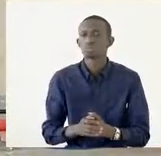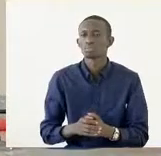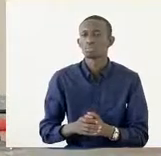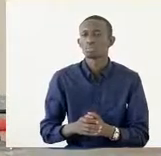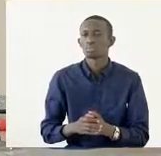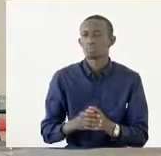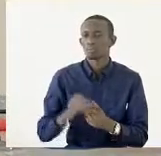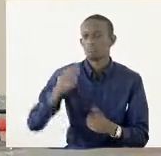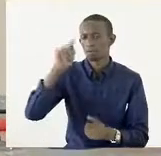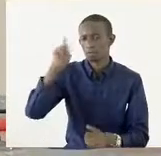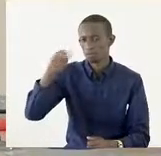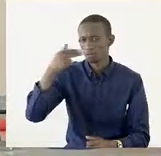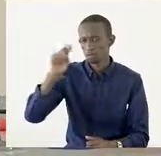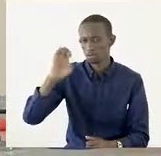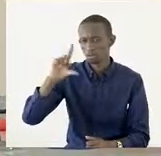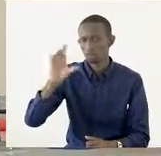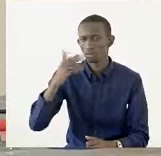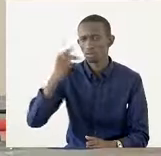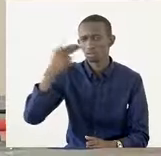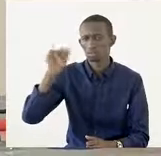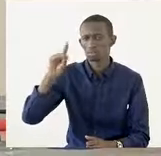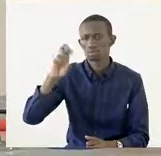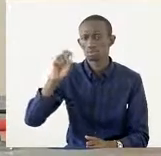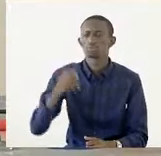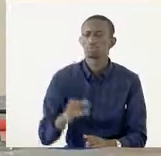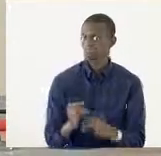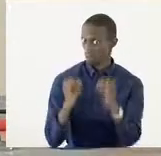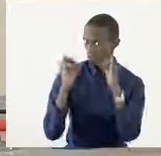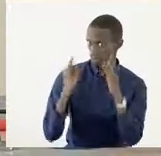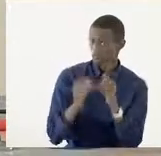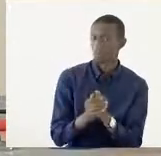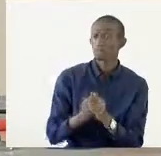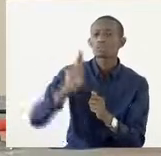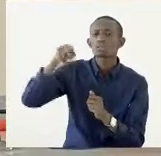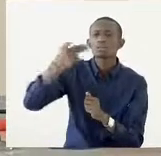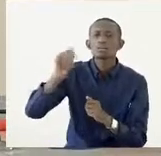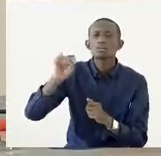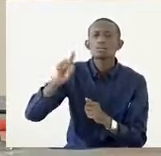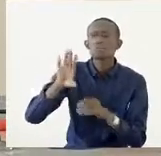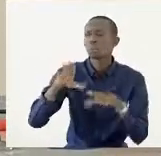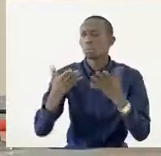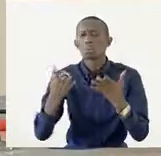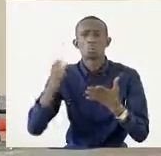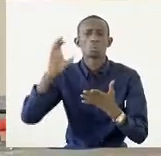2,4-dinitrophenylhydrazine, when an aldehyde, whether it is a ketone,